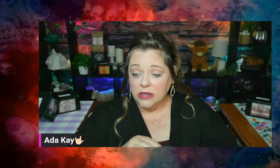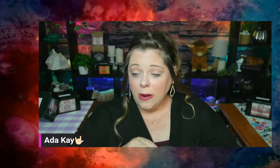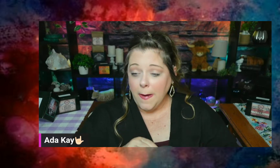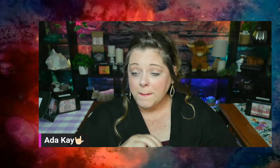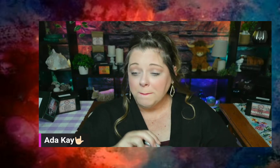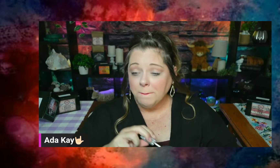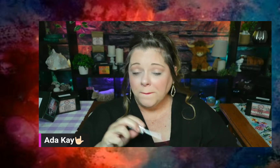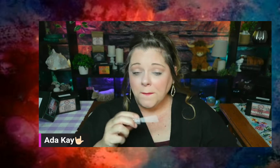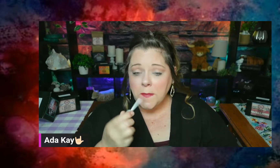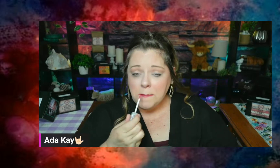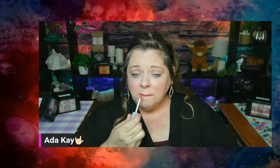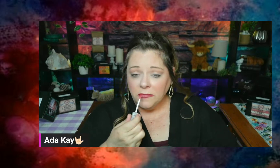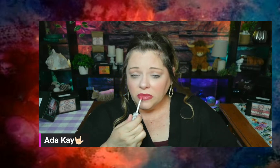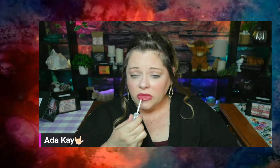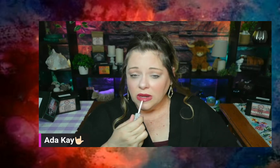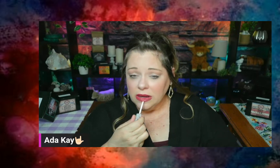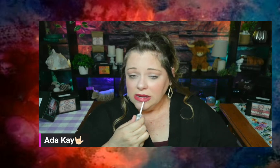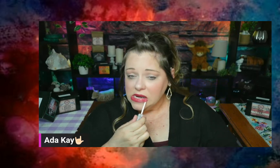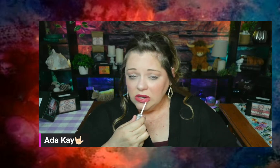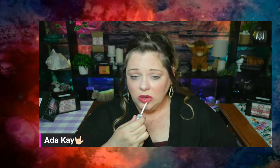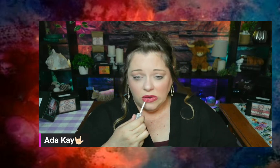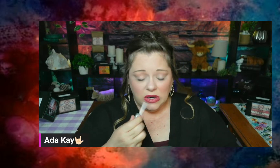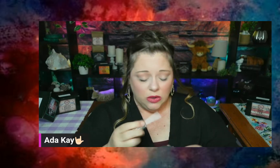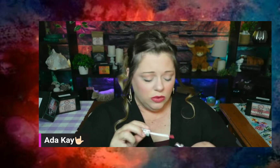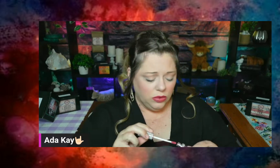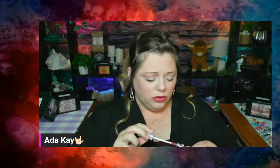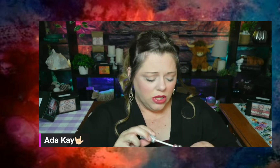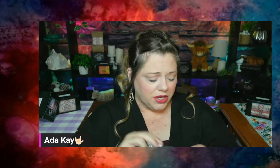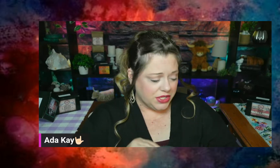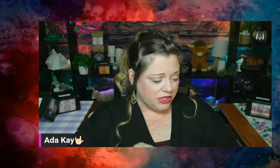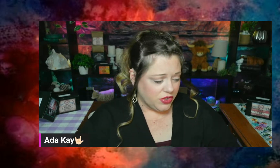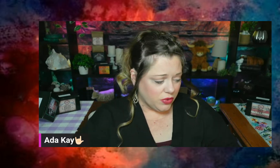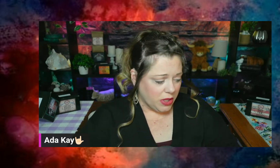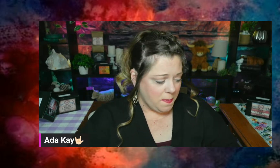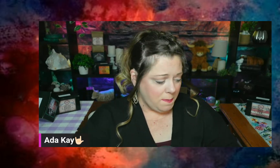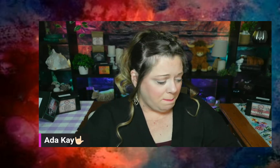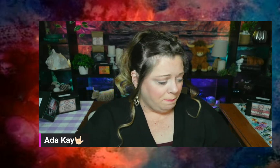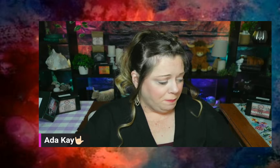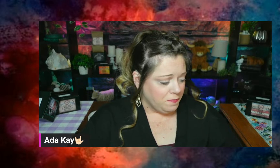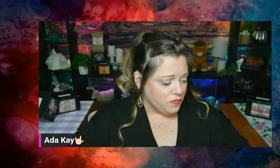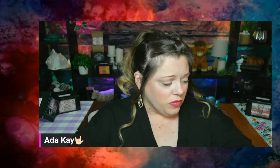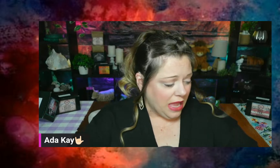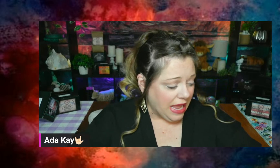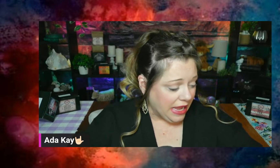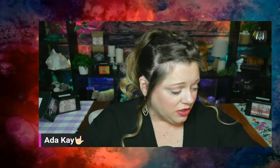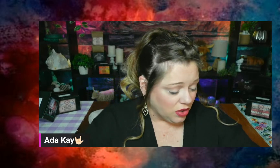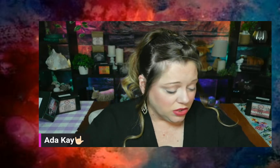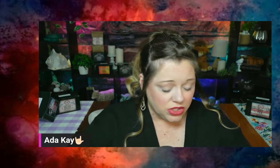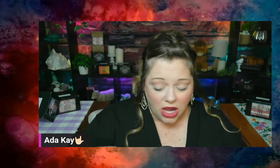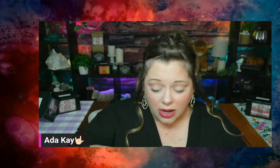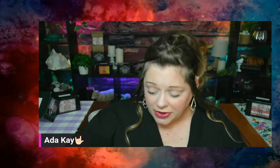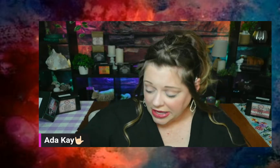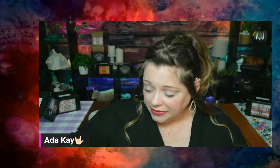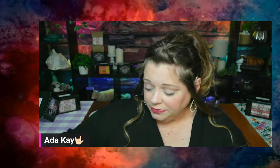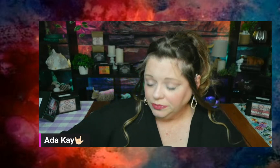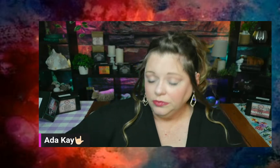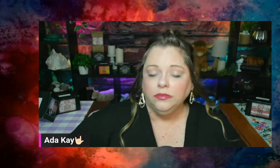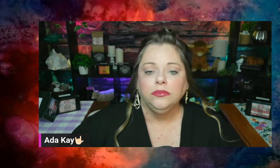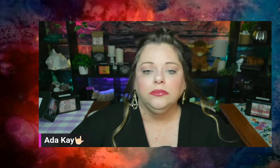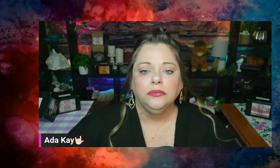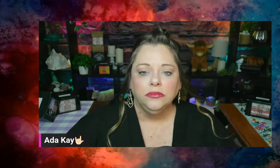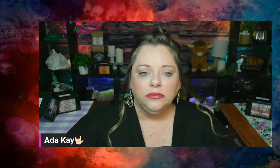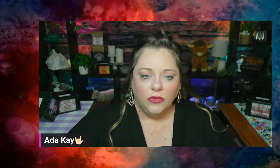graphic last night. I had to do a whole lot of censoring. And on top of that,